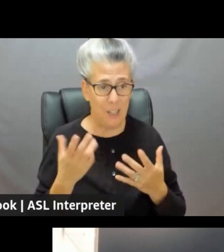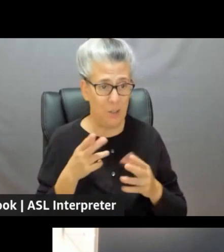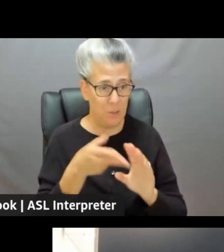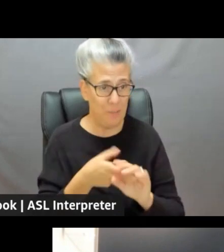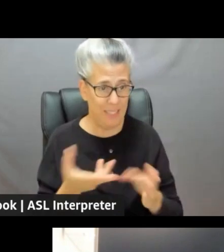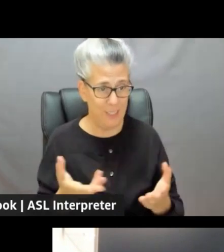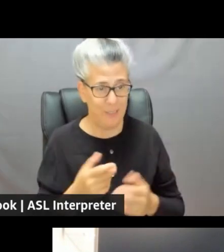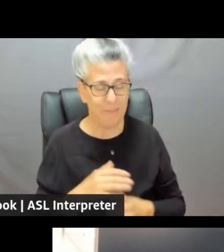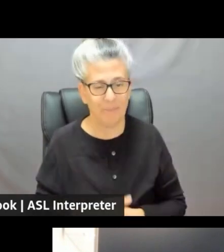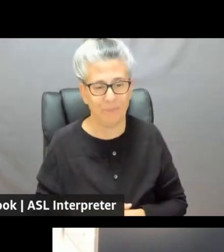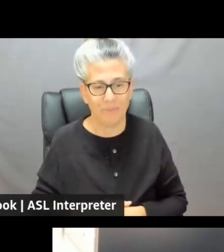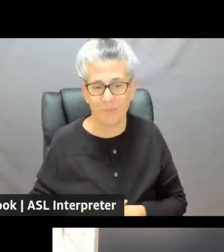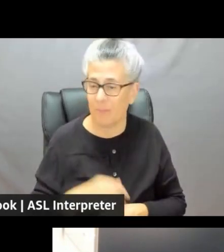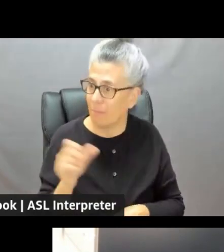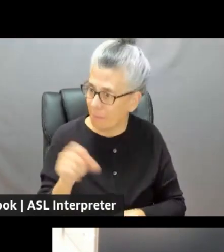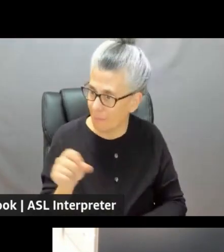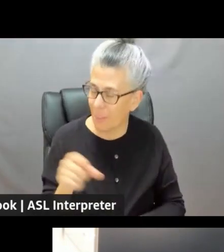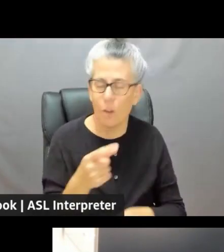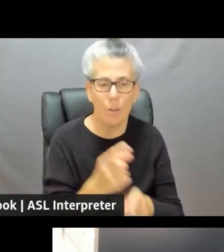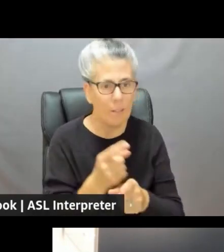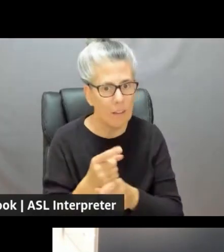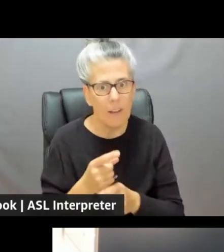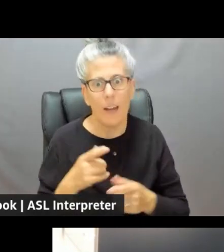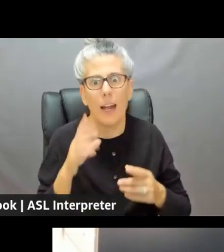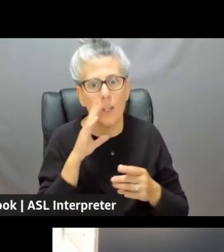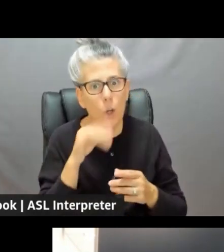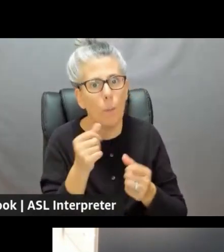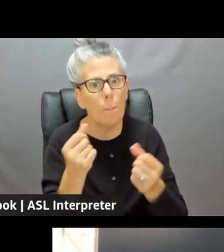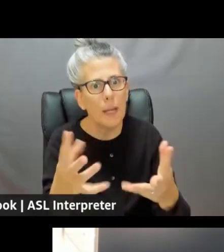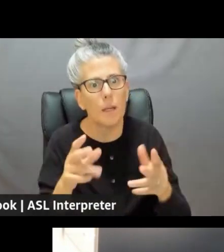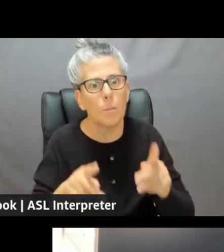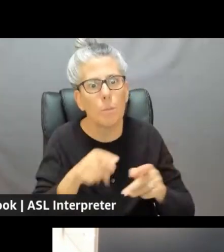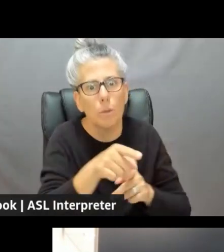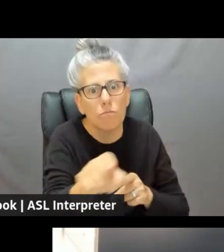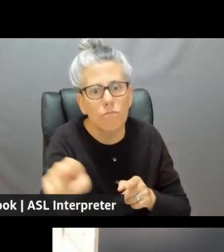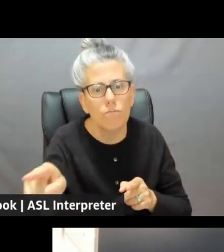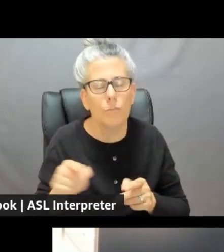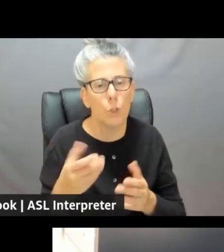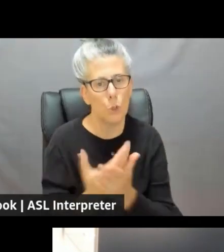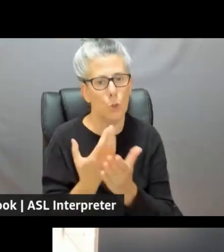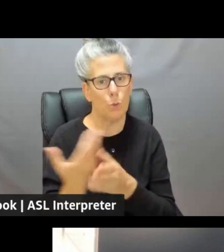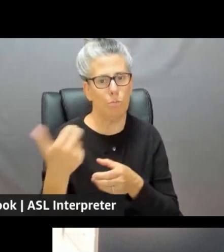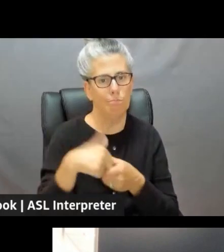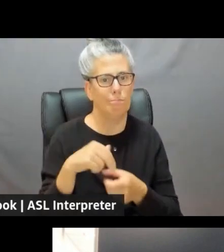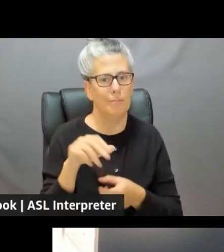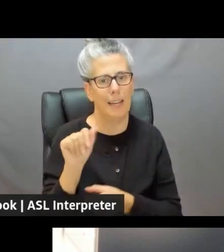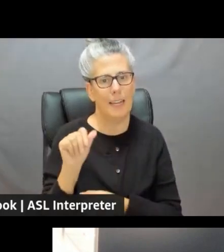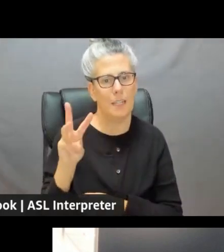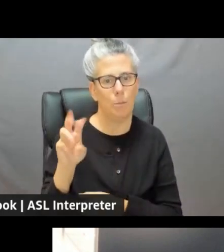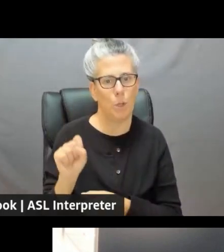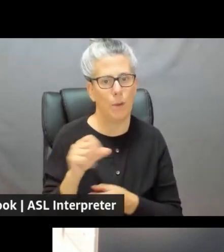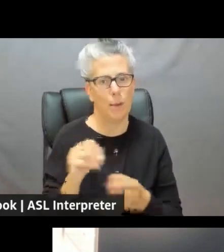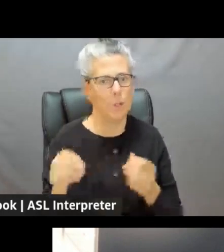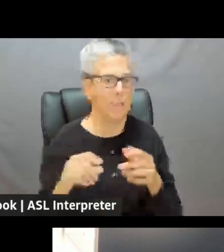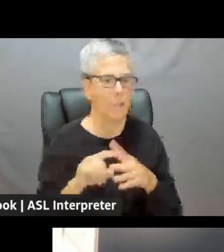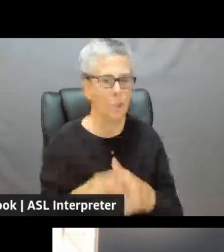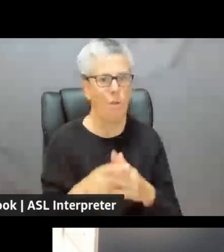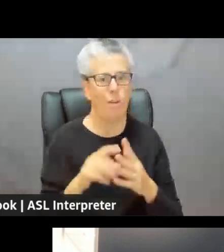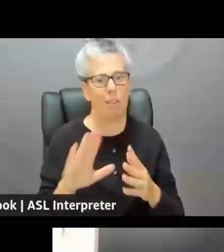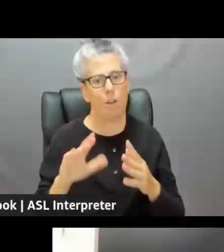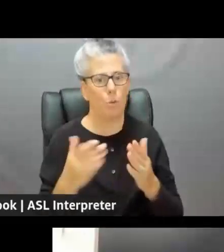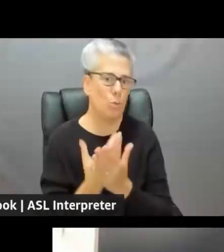know that we've got a lot of people who are new to AWS, maybe earlier on in their tech journey. So let's start off with what is